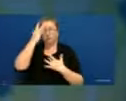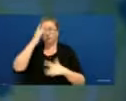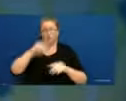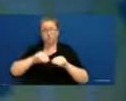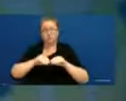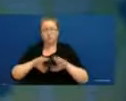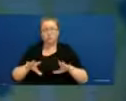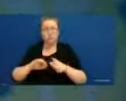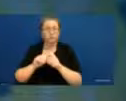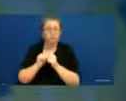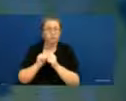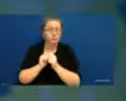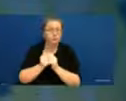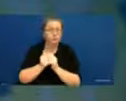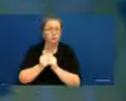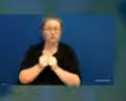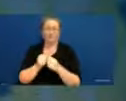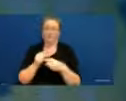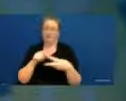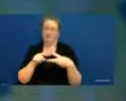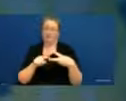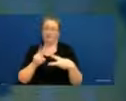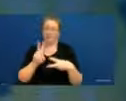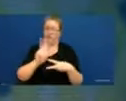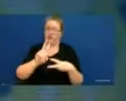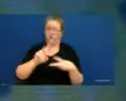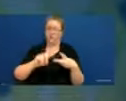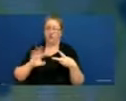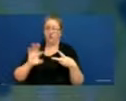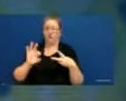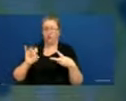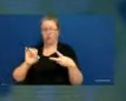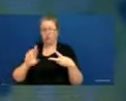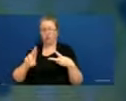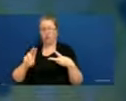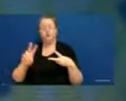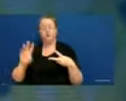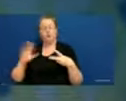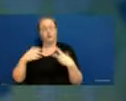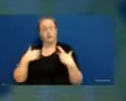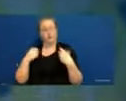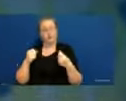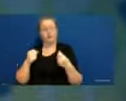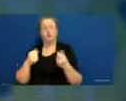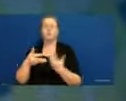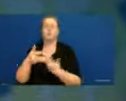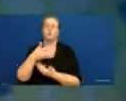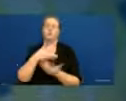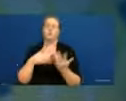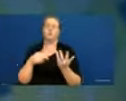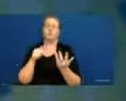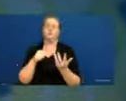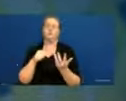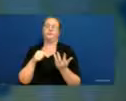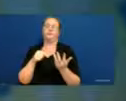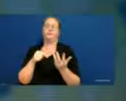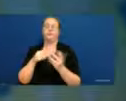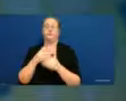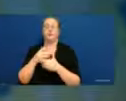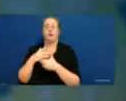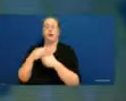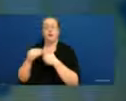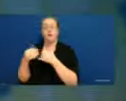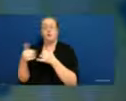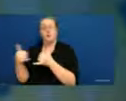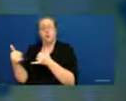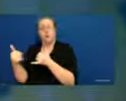communities, particularly in the Fraser Health and Vancouver coastal region, is because of our social interactions, whether it's in the